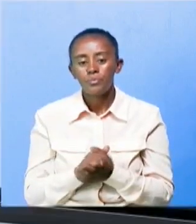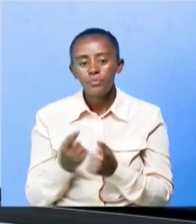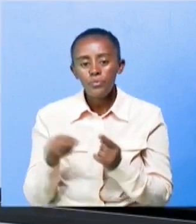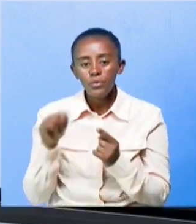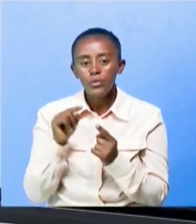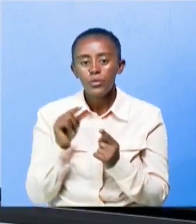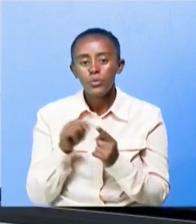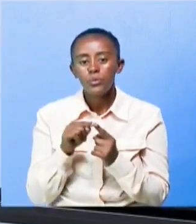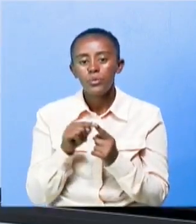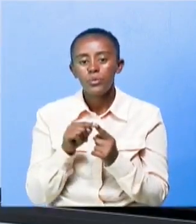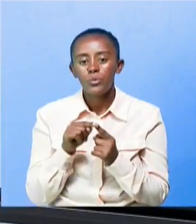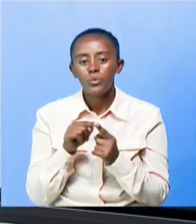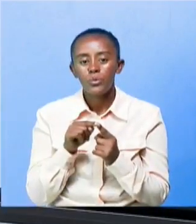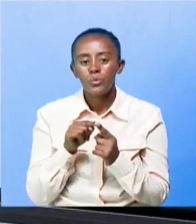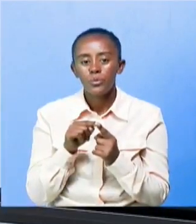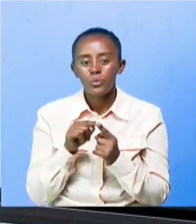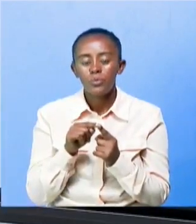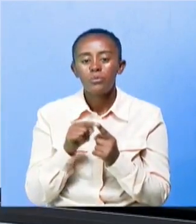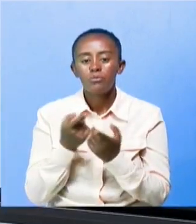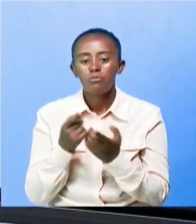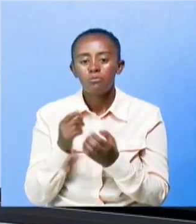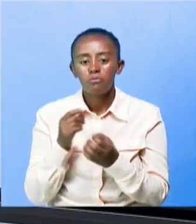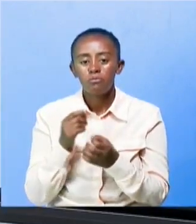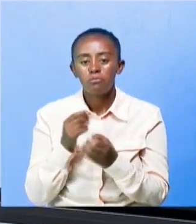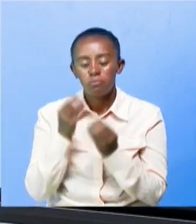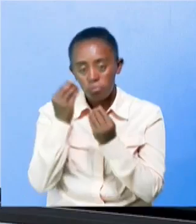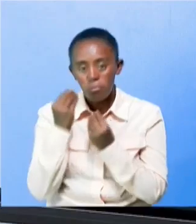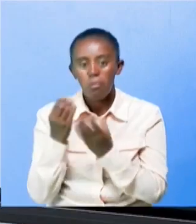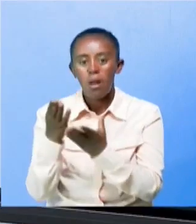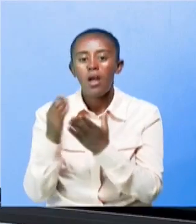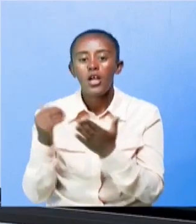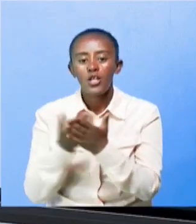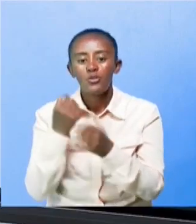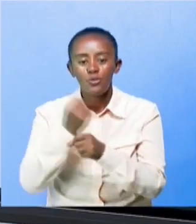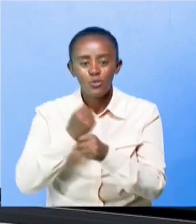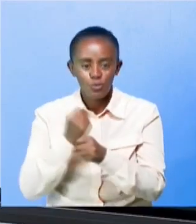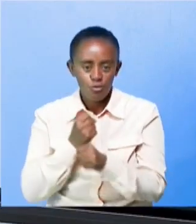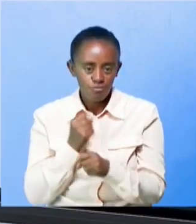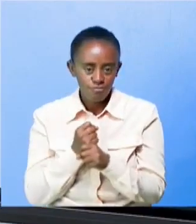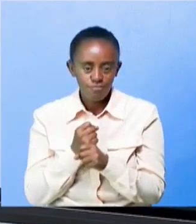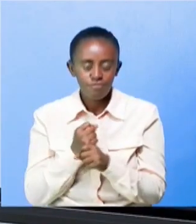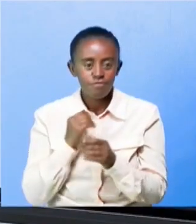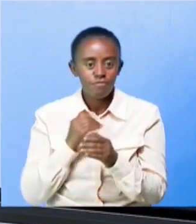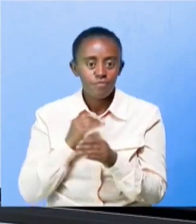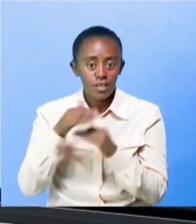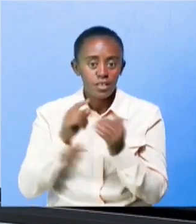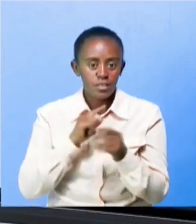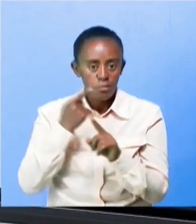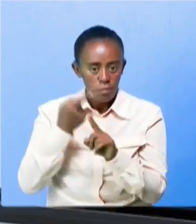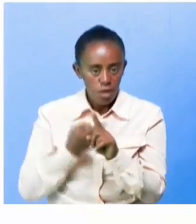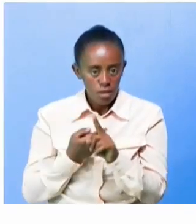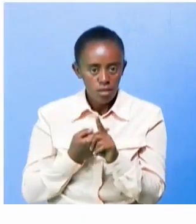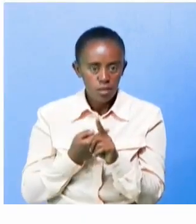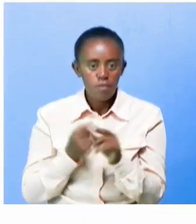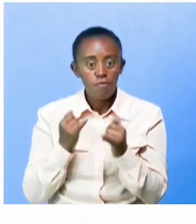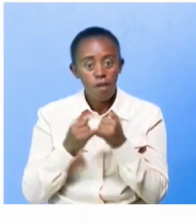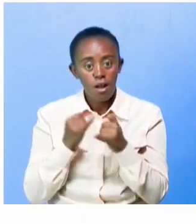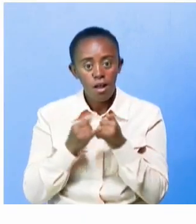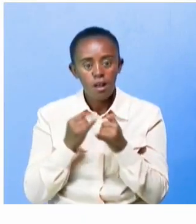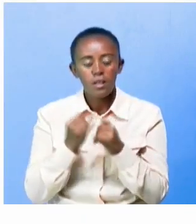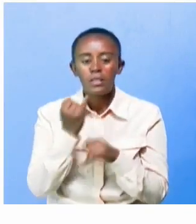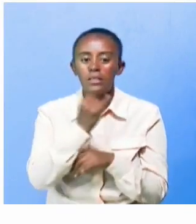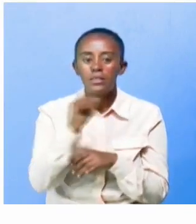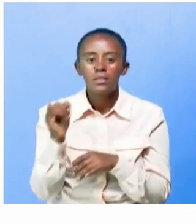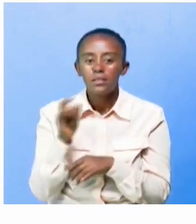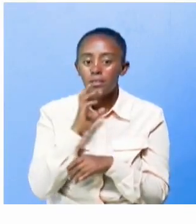to apply for a new job next month. Finally, they are,